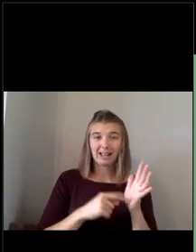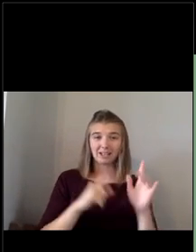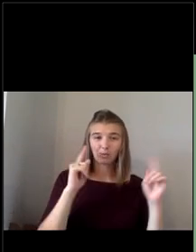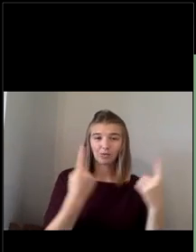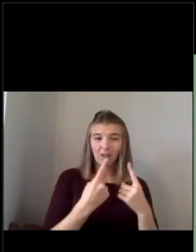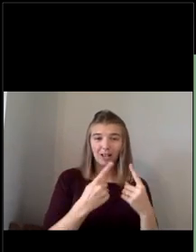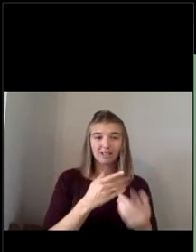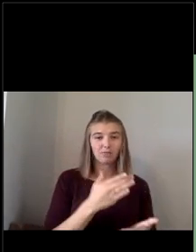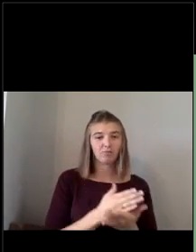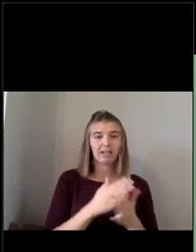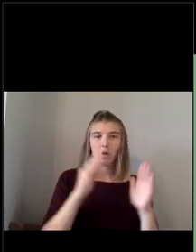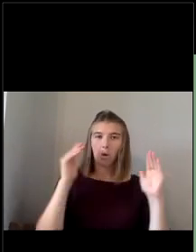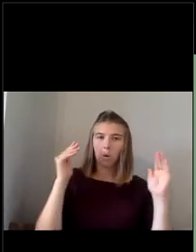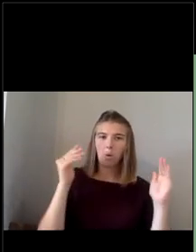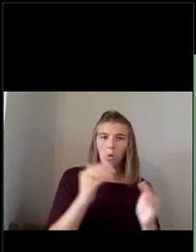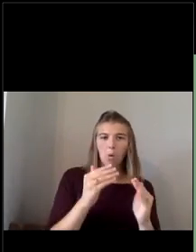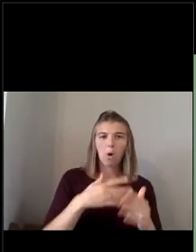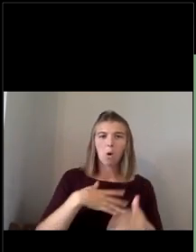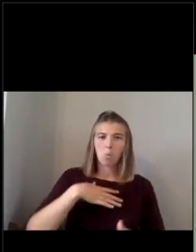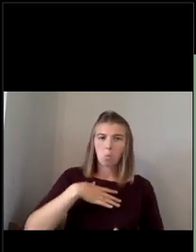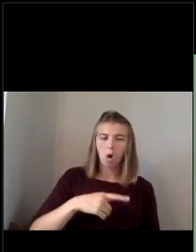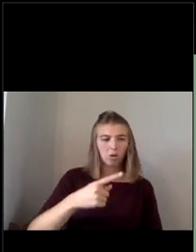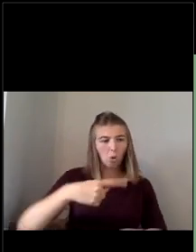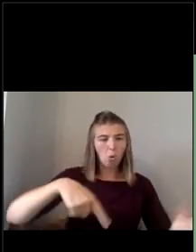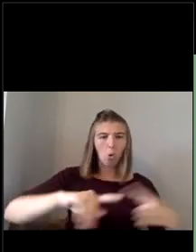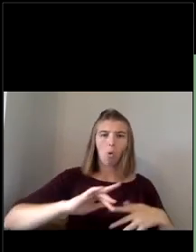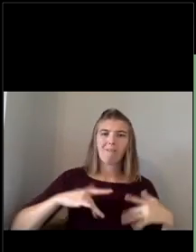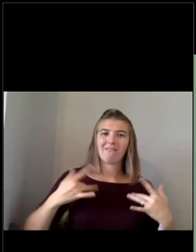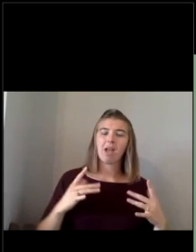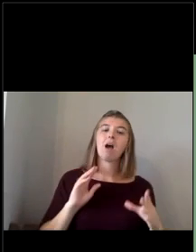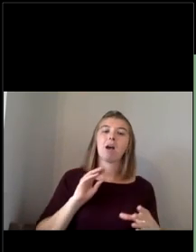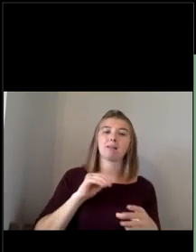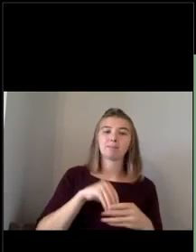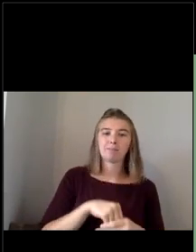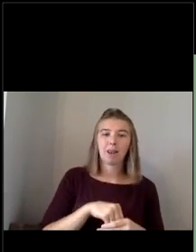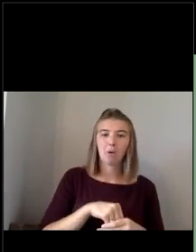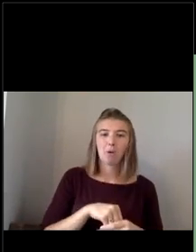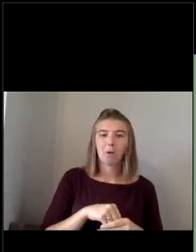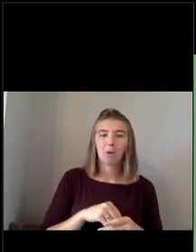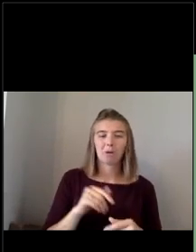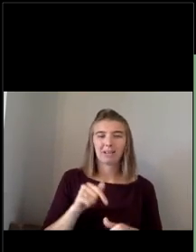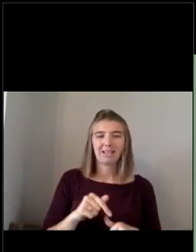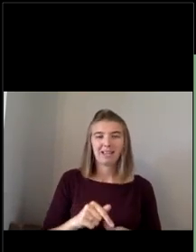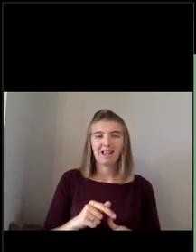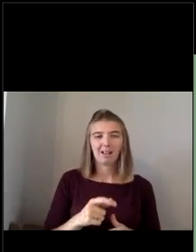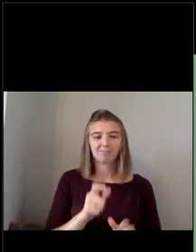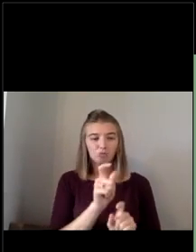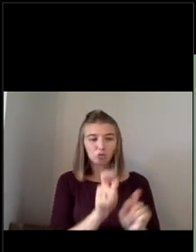to really tackle and deal with the problem of isolation and some of its